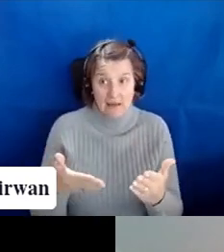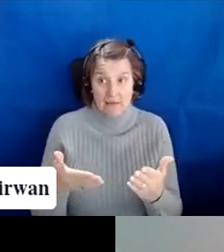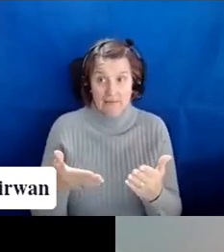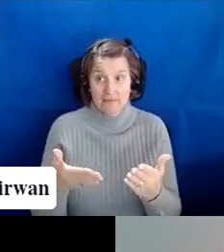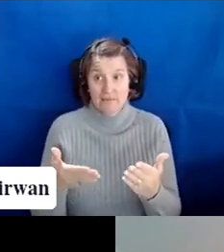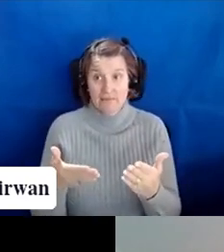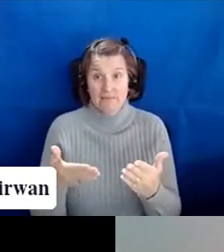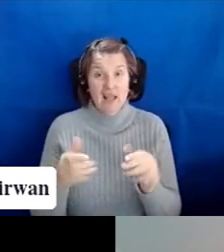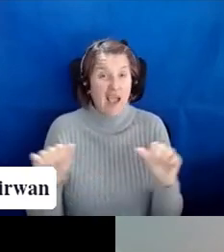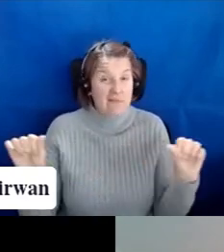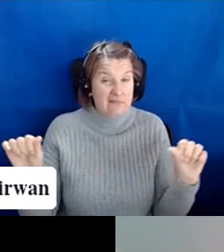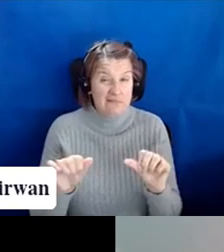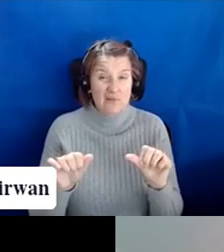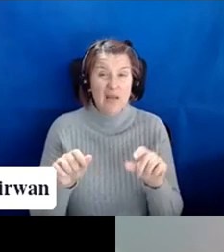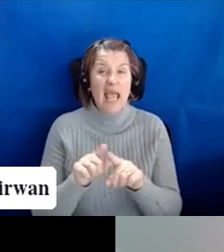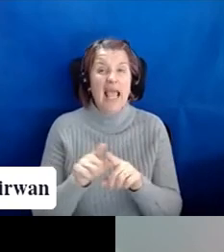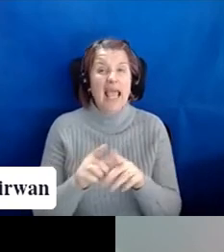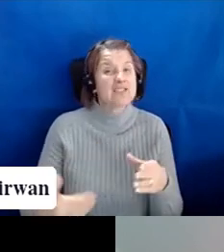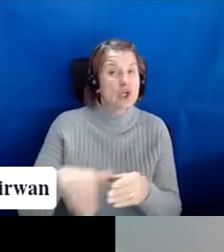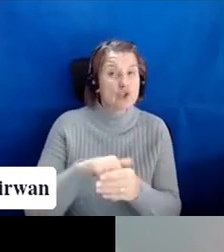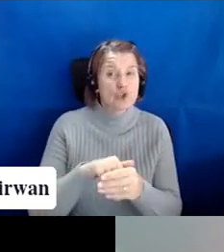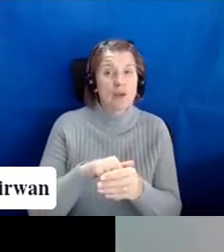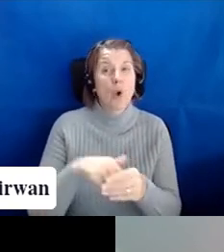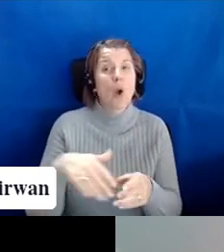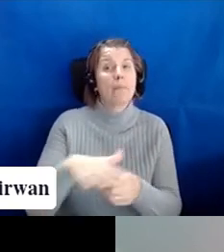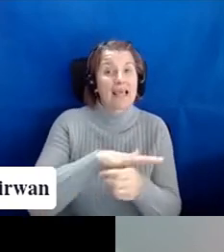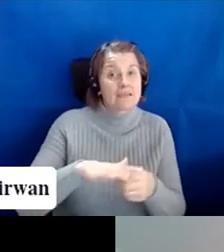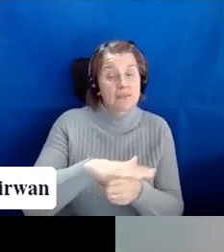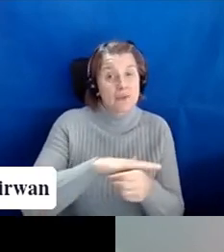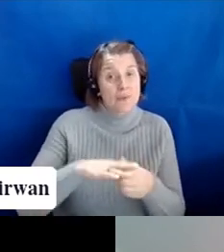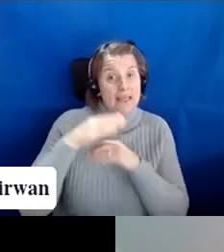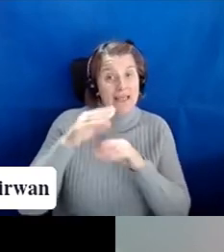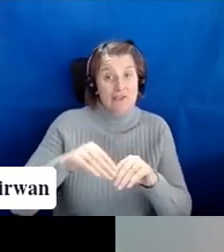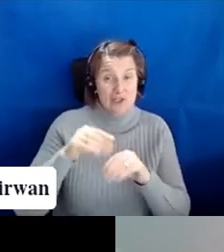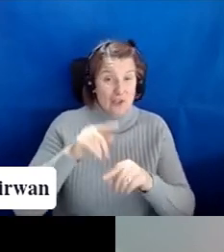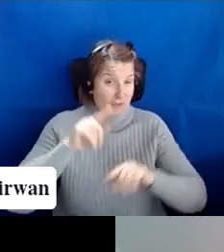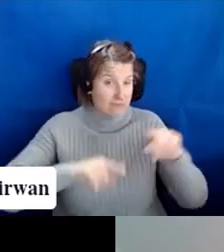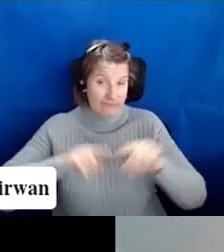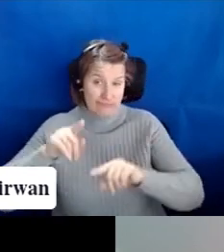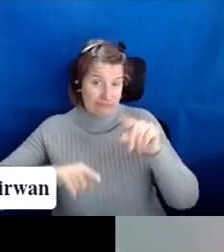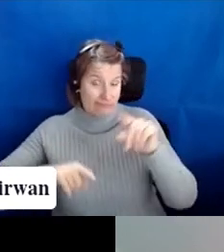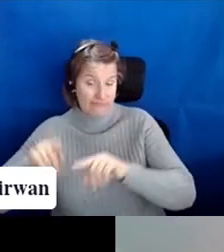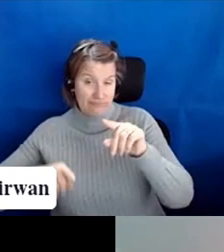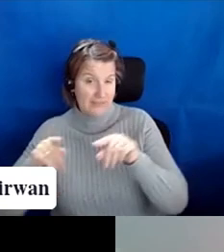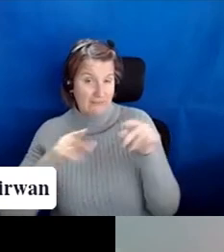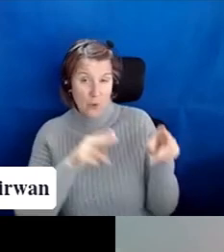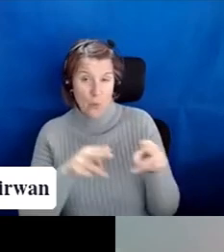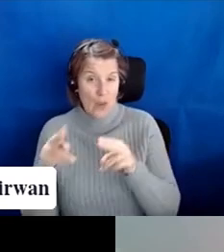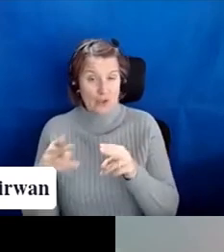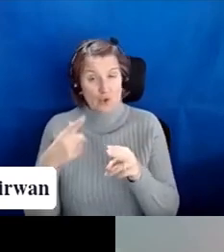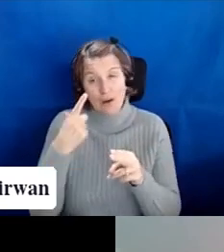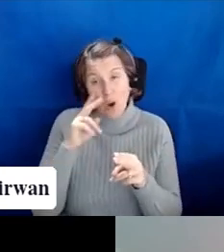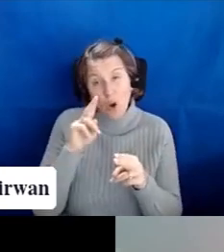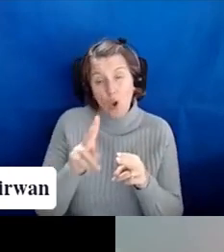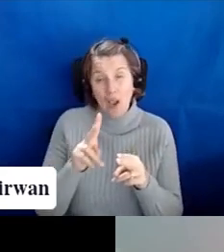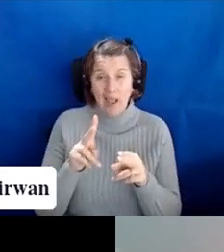you know, a short-term internship or a placement with education? There are many ways that you could be, you could look at taking